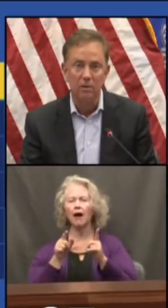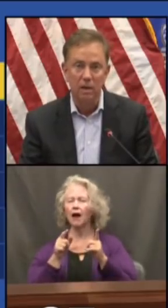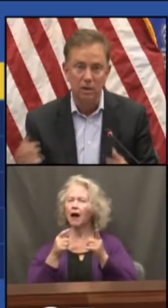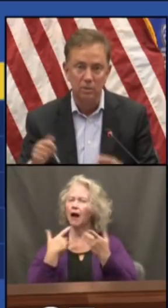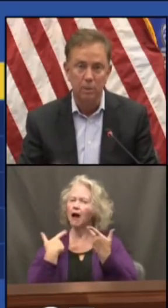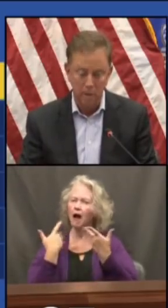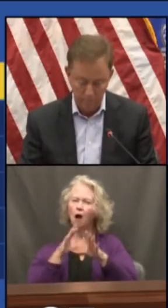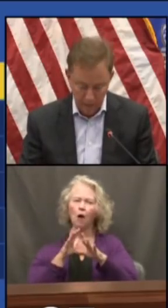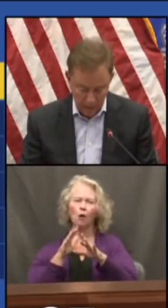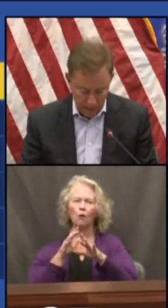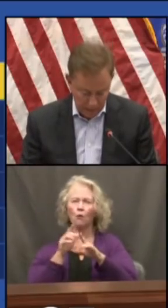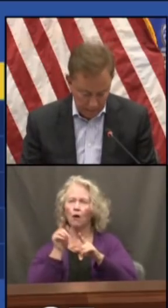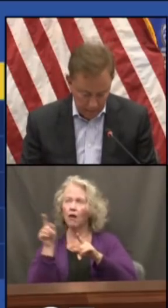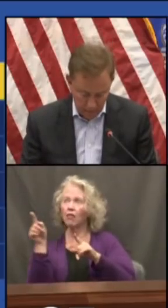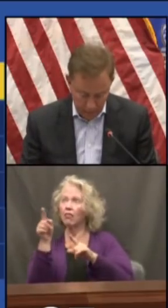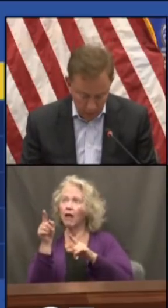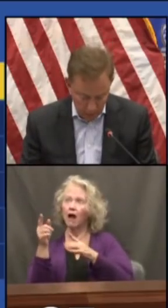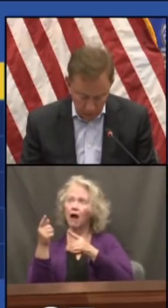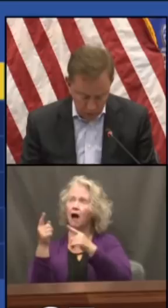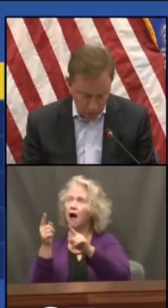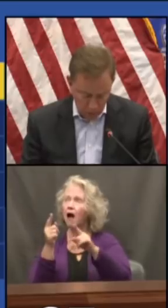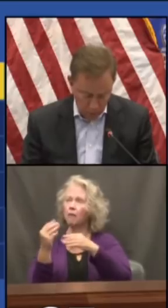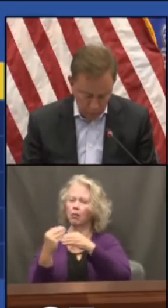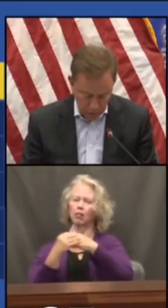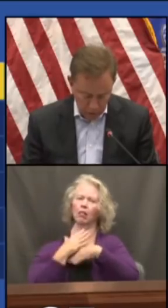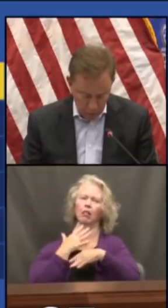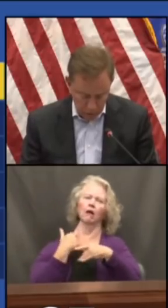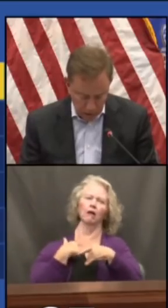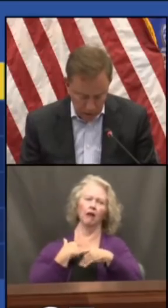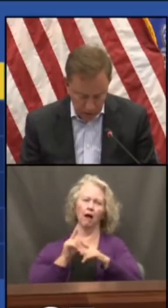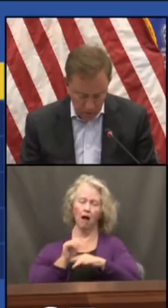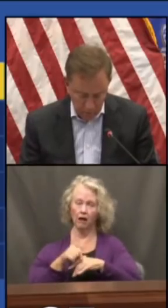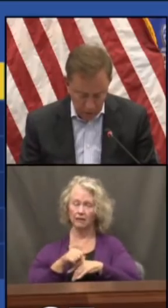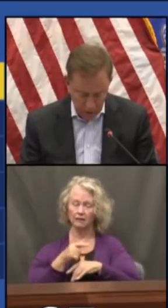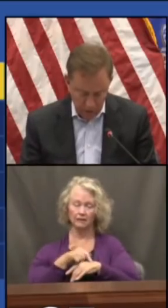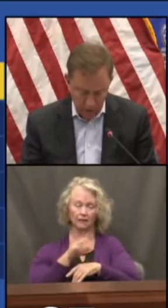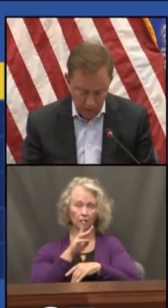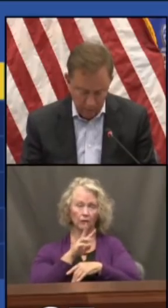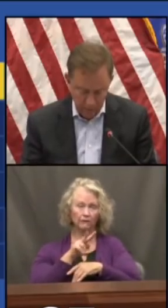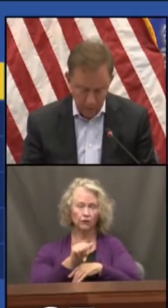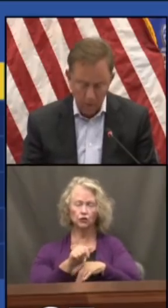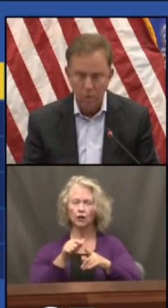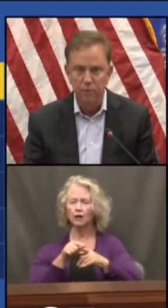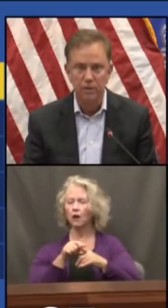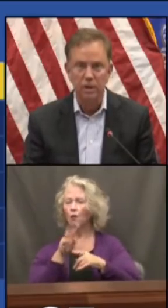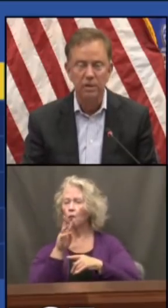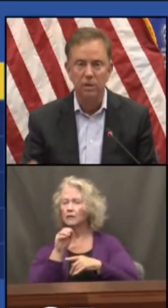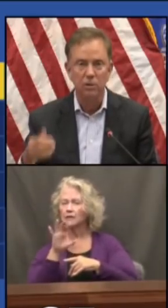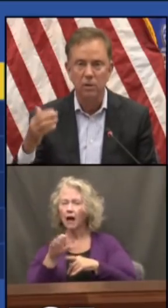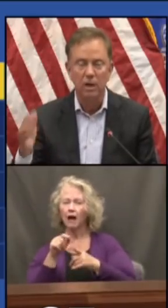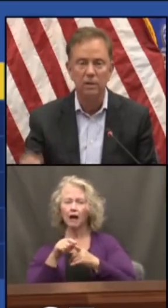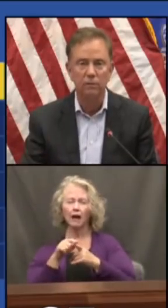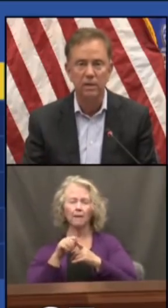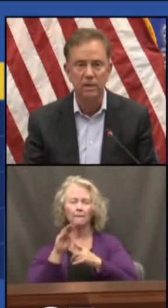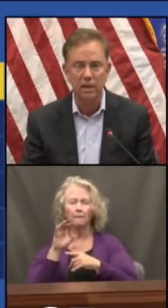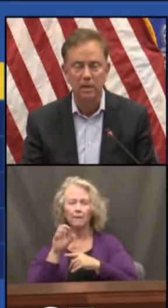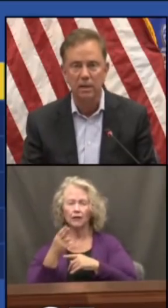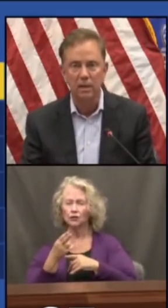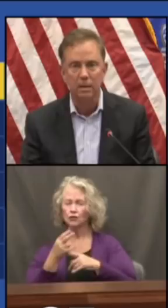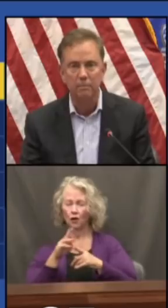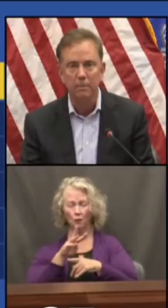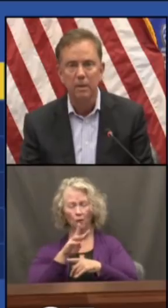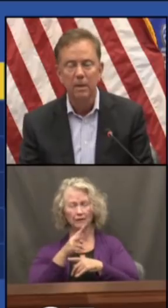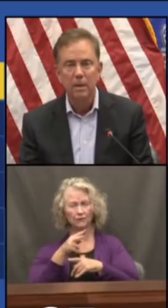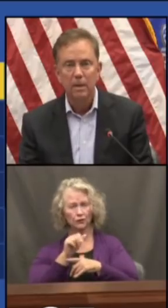these outliers become Connecticut. Outliers including West Virginia, Wisconsin, Michigan. West Virginia has the third highest